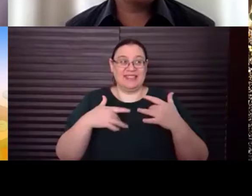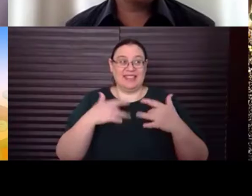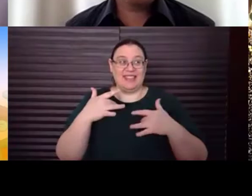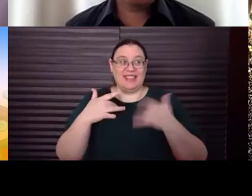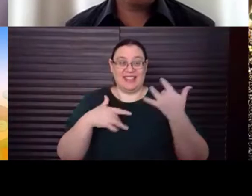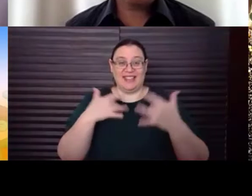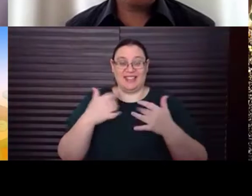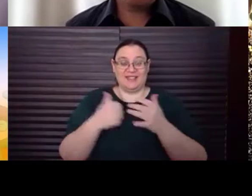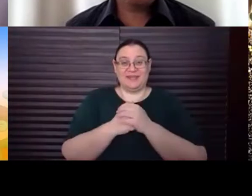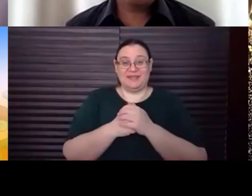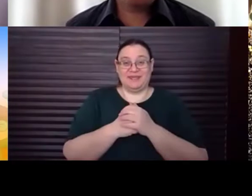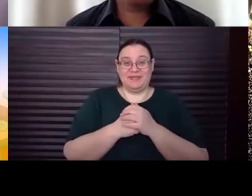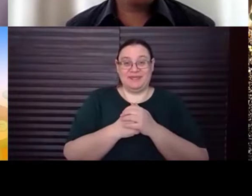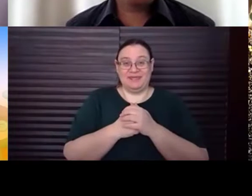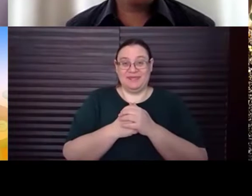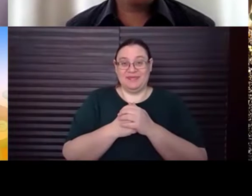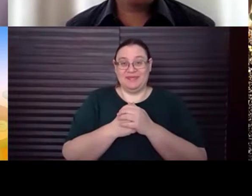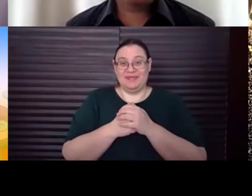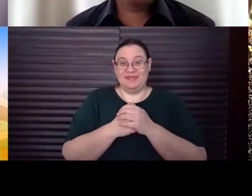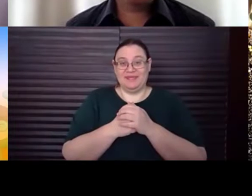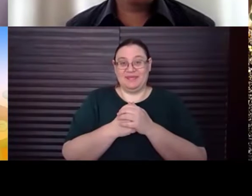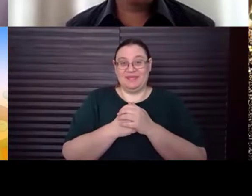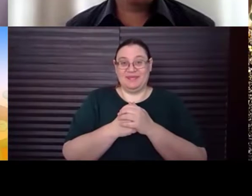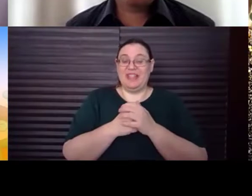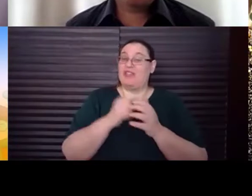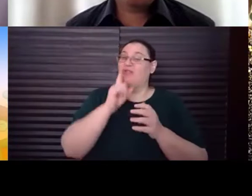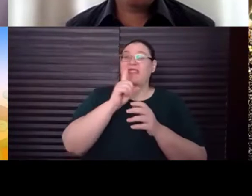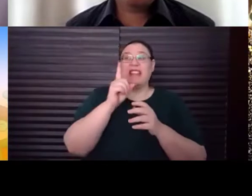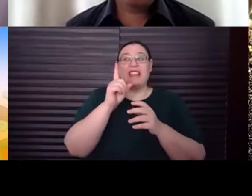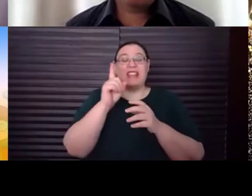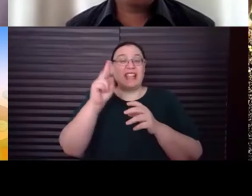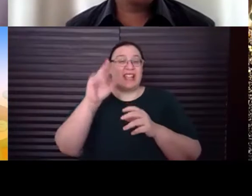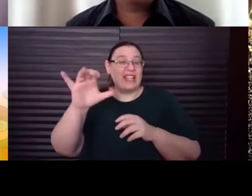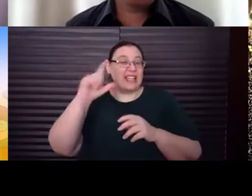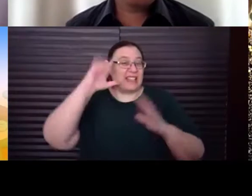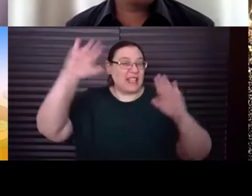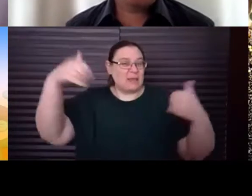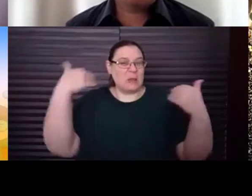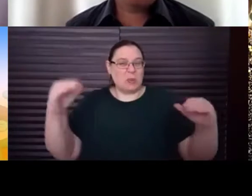step up your game.